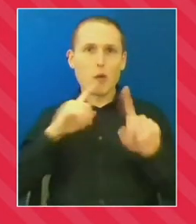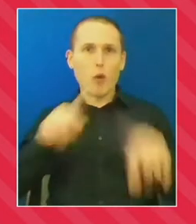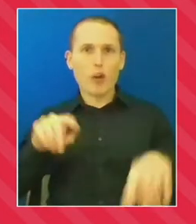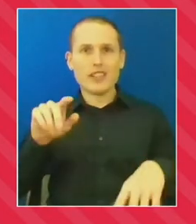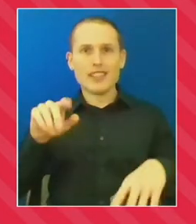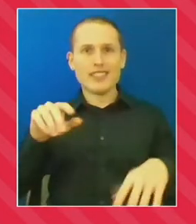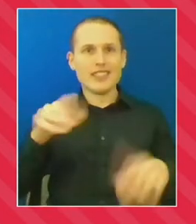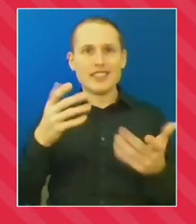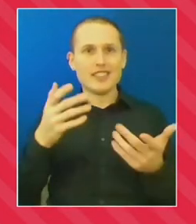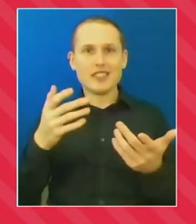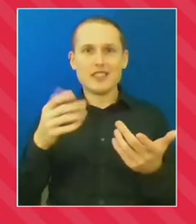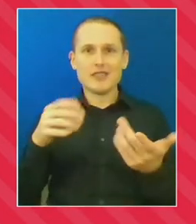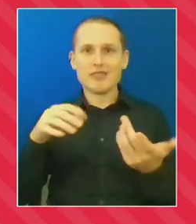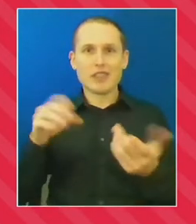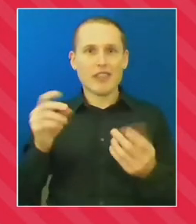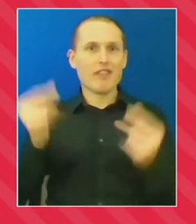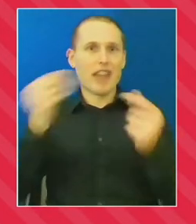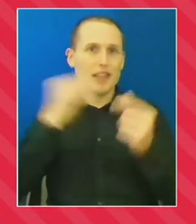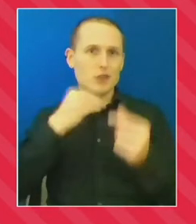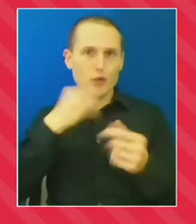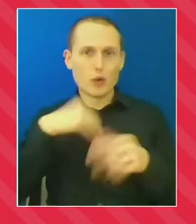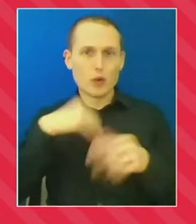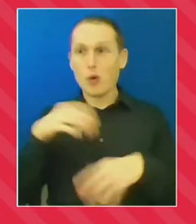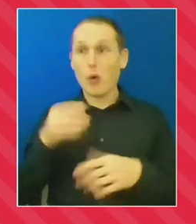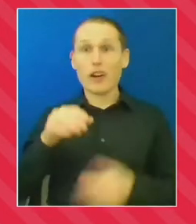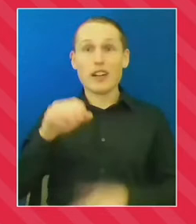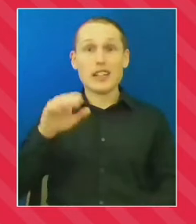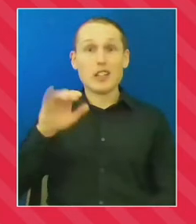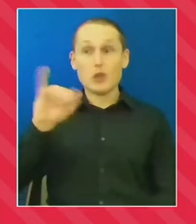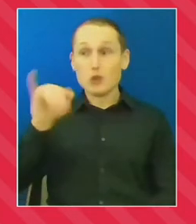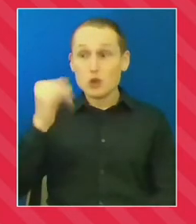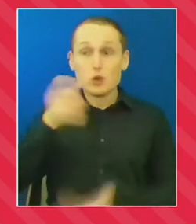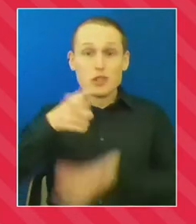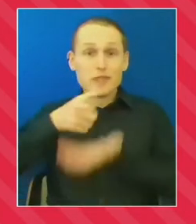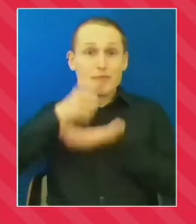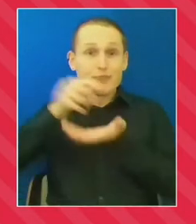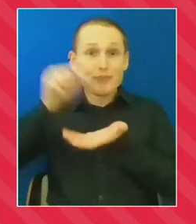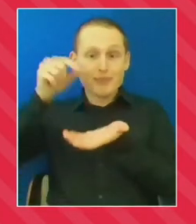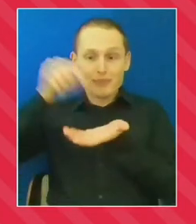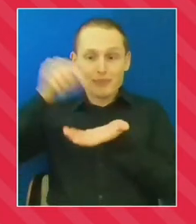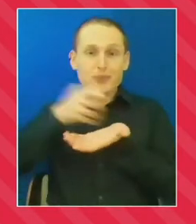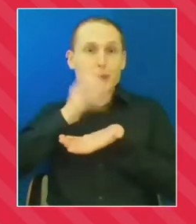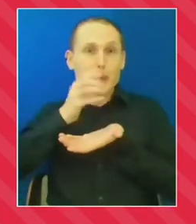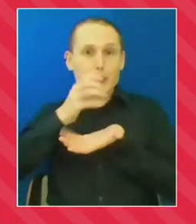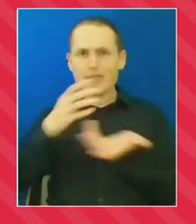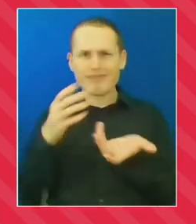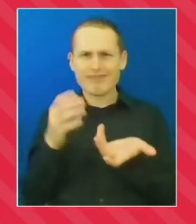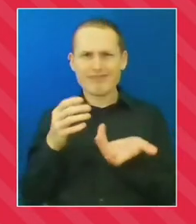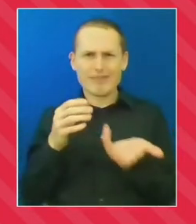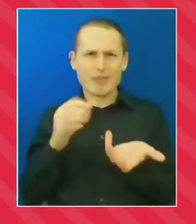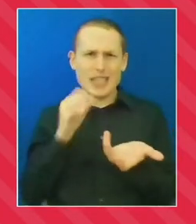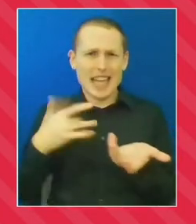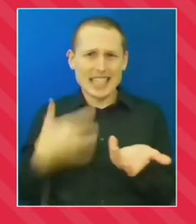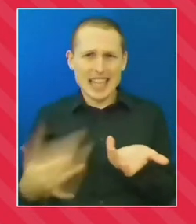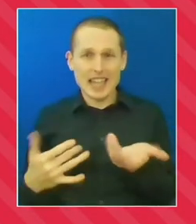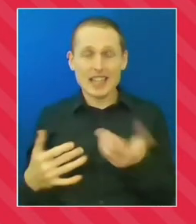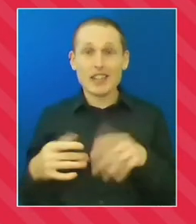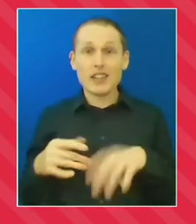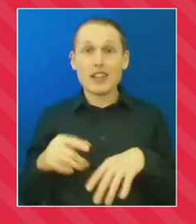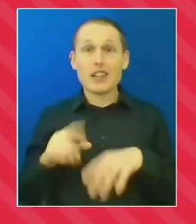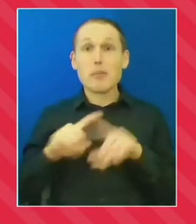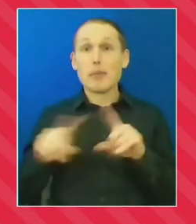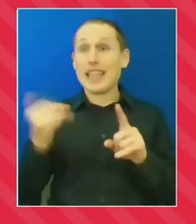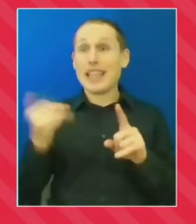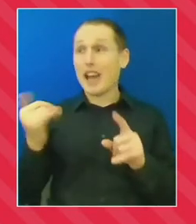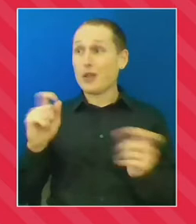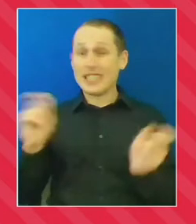from a box. So we come from those communities. Yeah. It's just that the lack of access, how